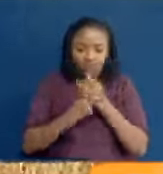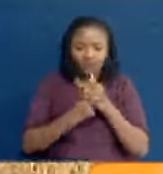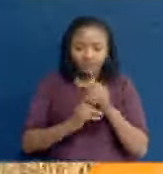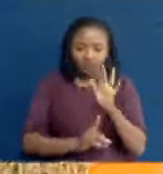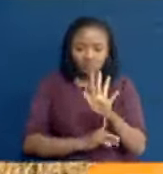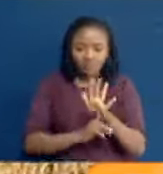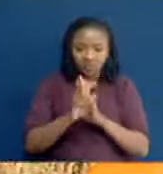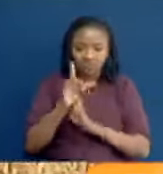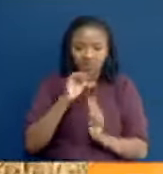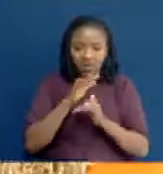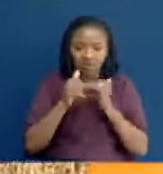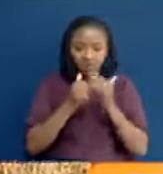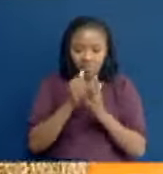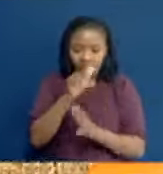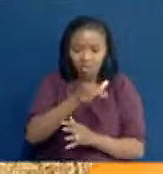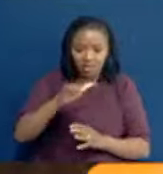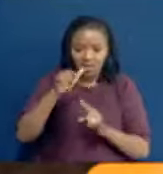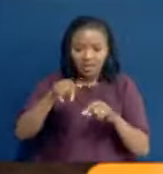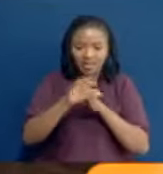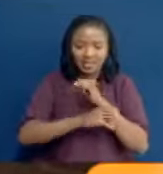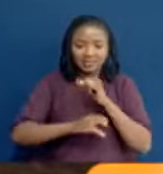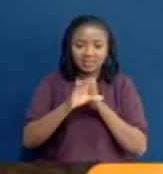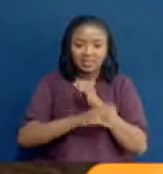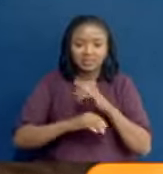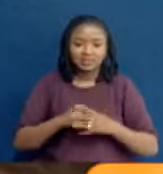wildlife conservation areas in the country